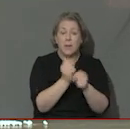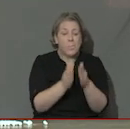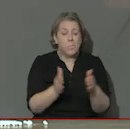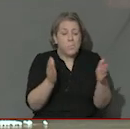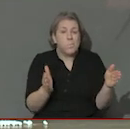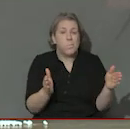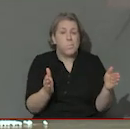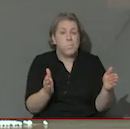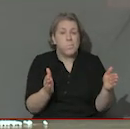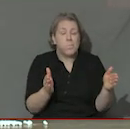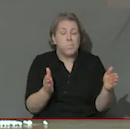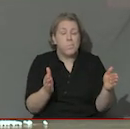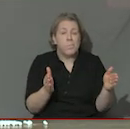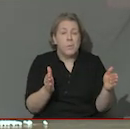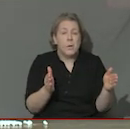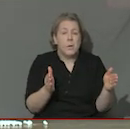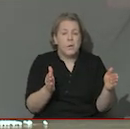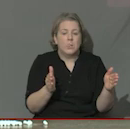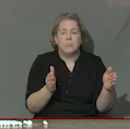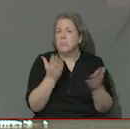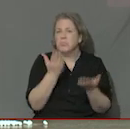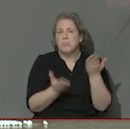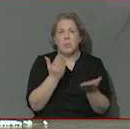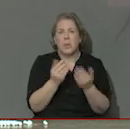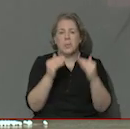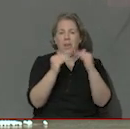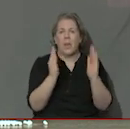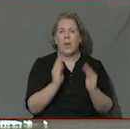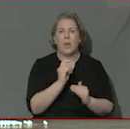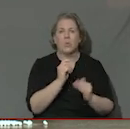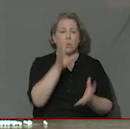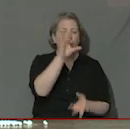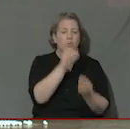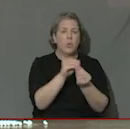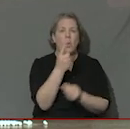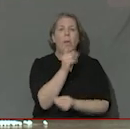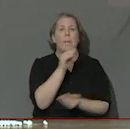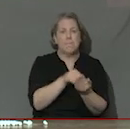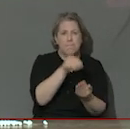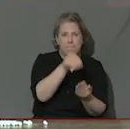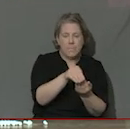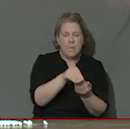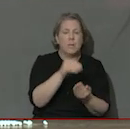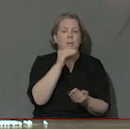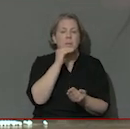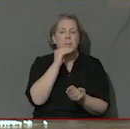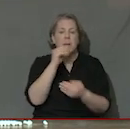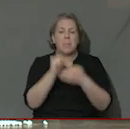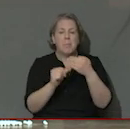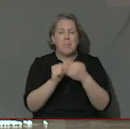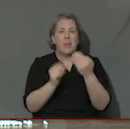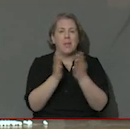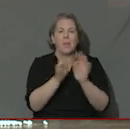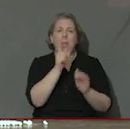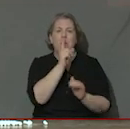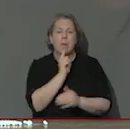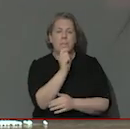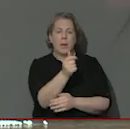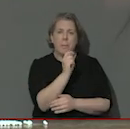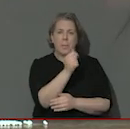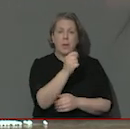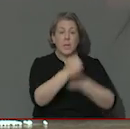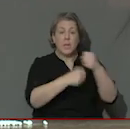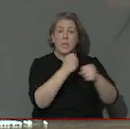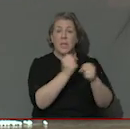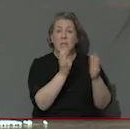if you buy a house for R1 million, your payment will be more or less 10,000 rand a month. After 10 years, you